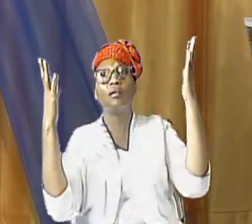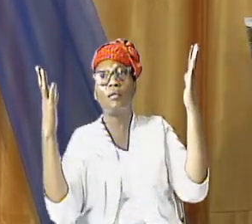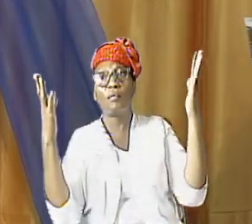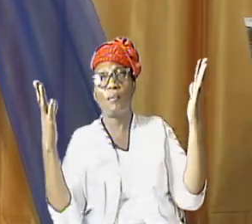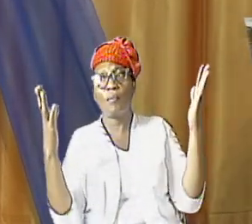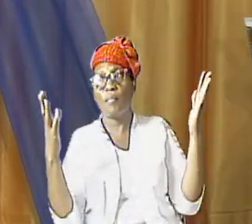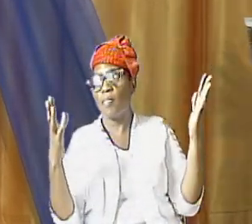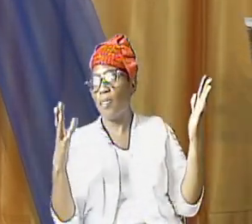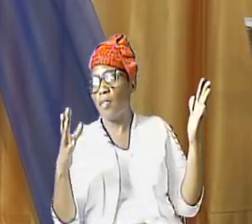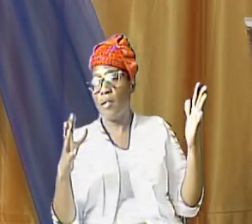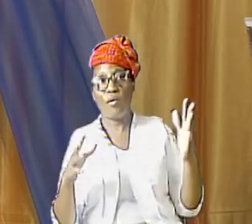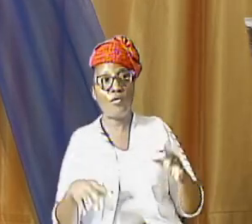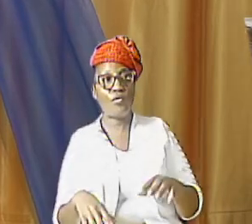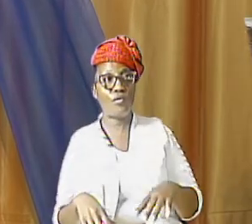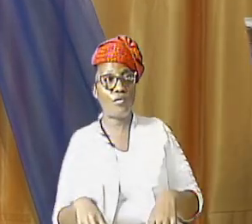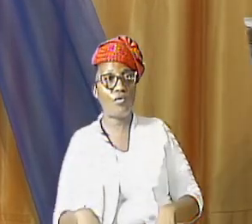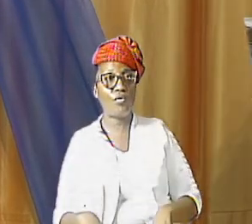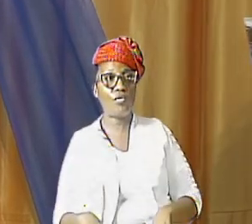Thank you, Jesus.